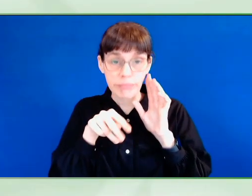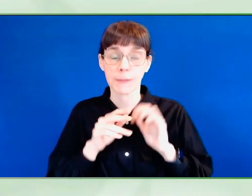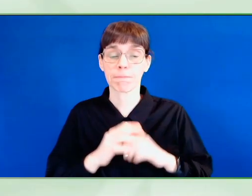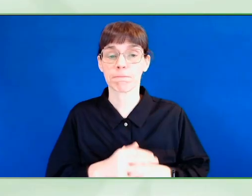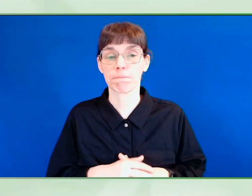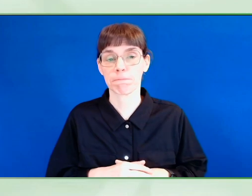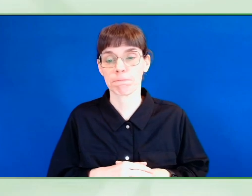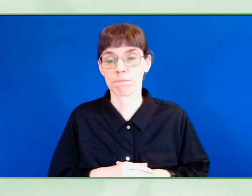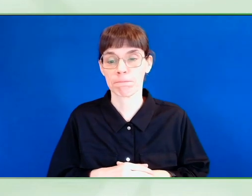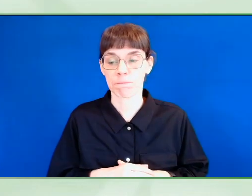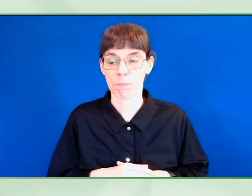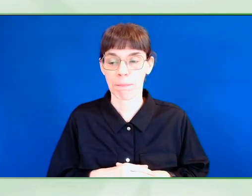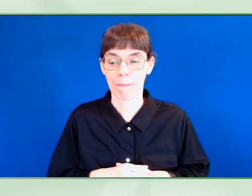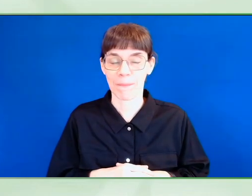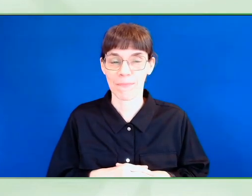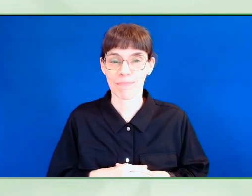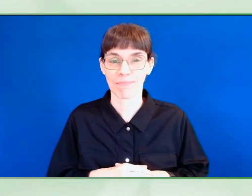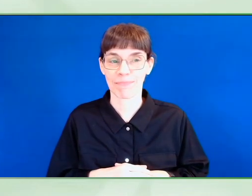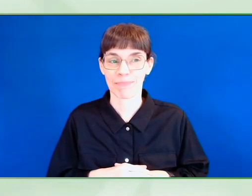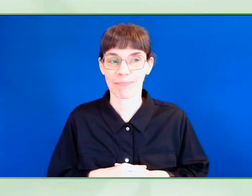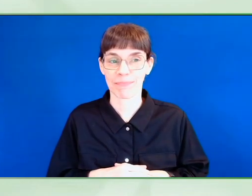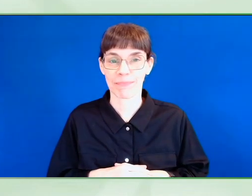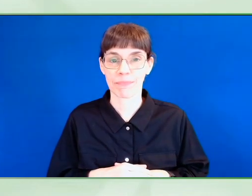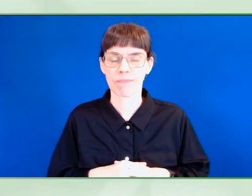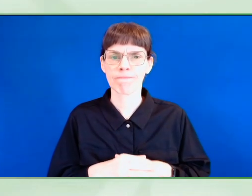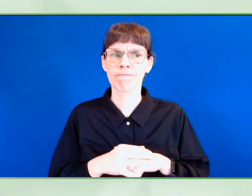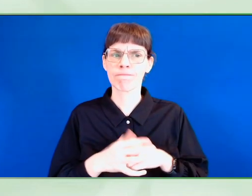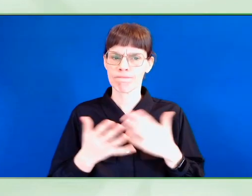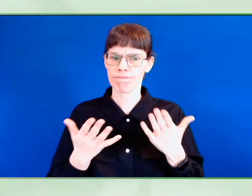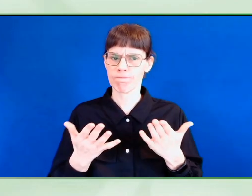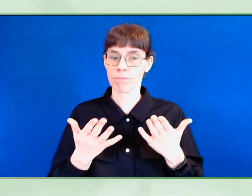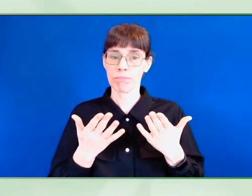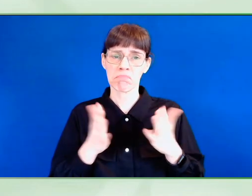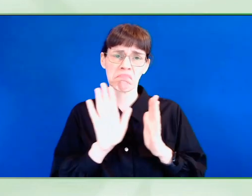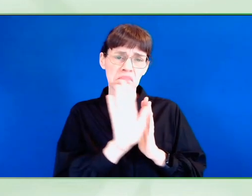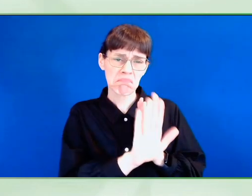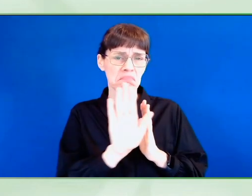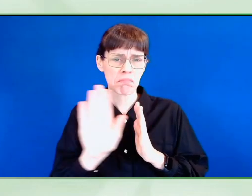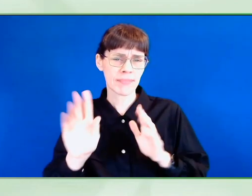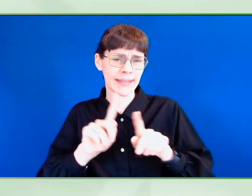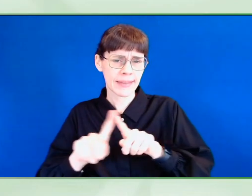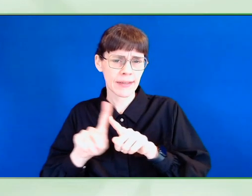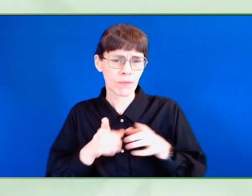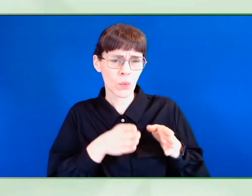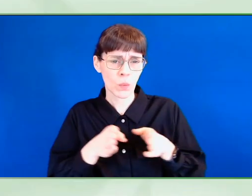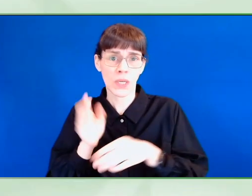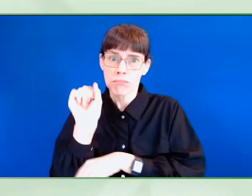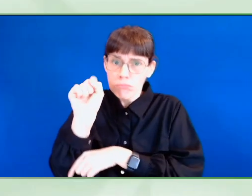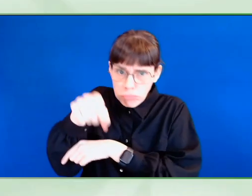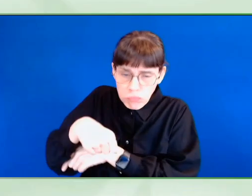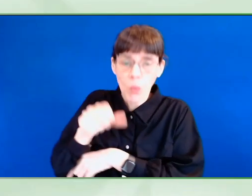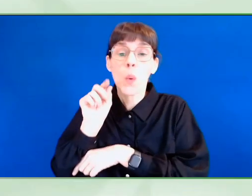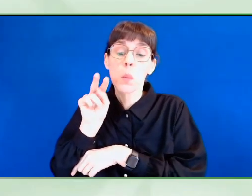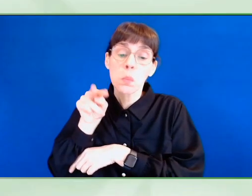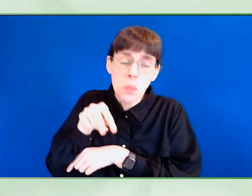chest. All of these, a different version of your forward fold this morning. Tucking the